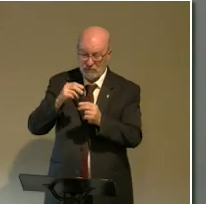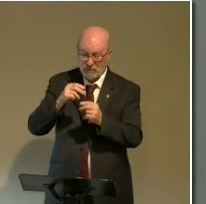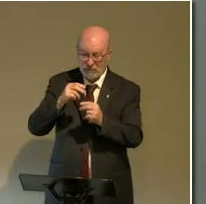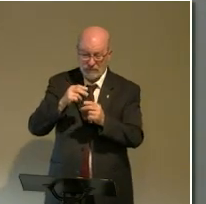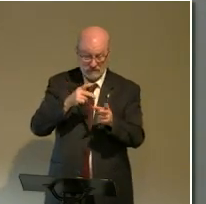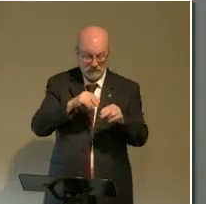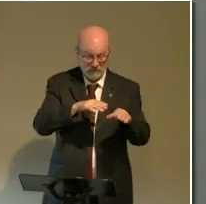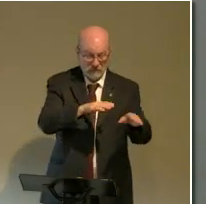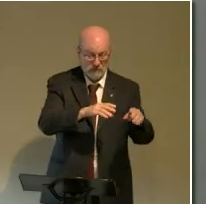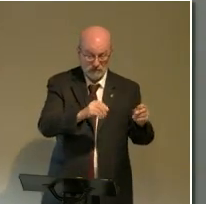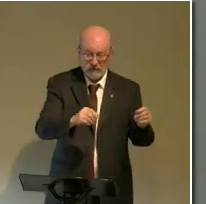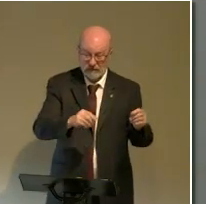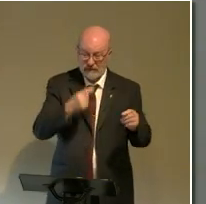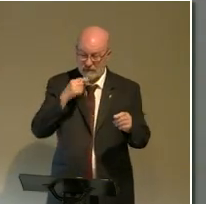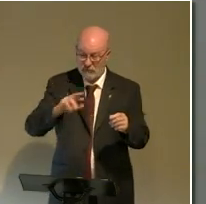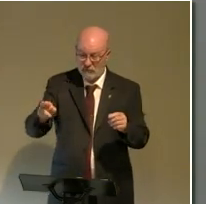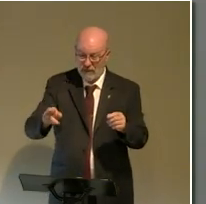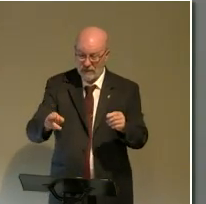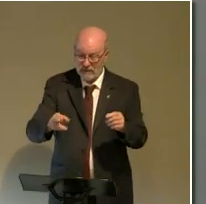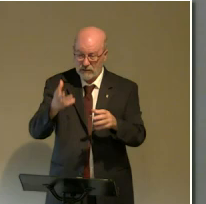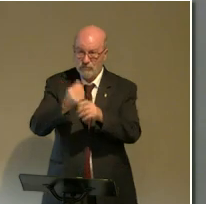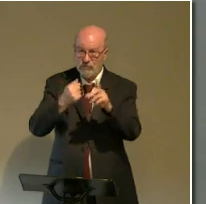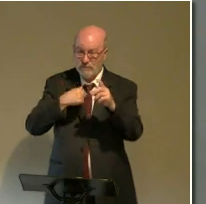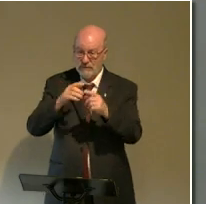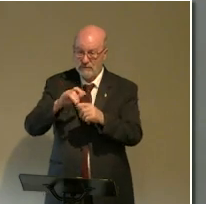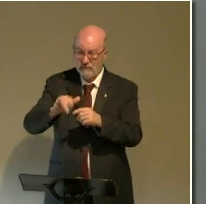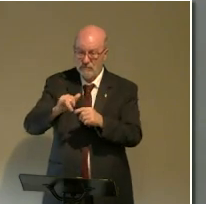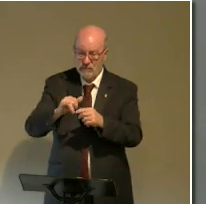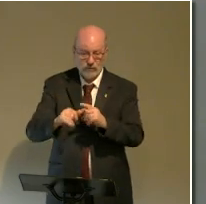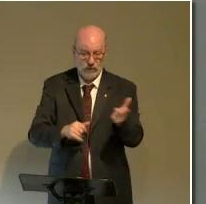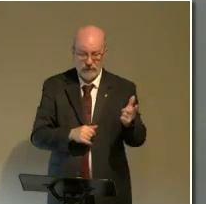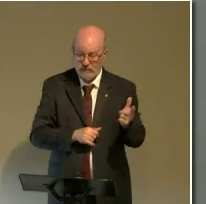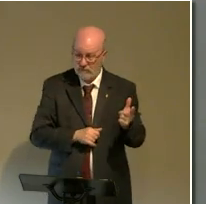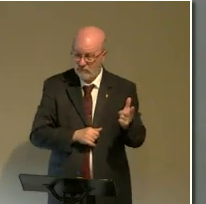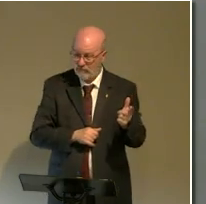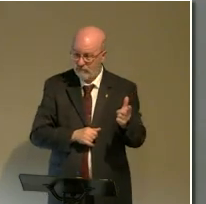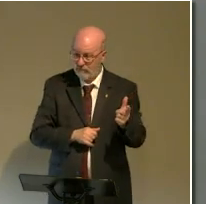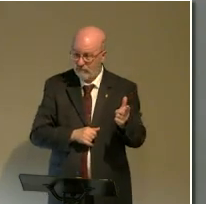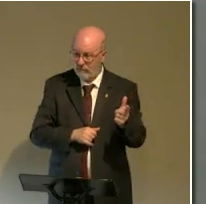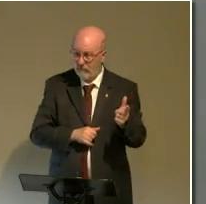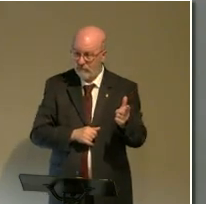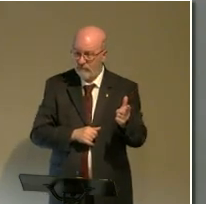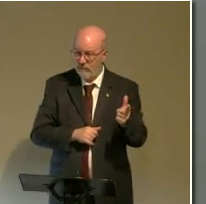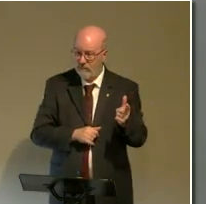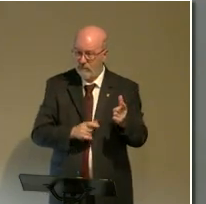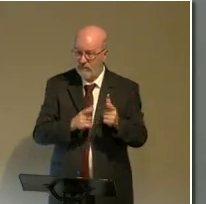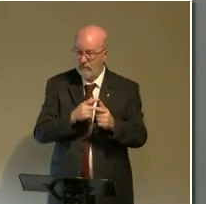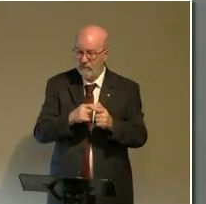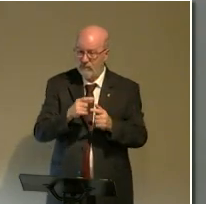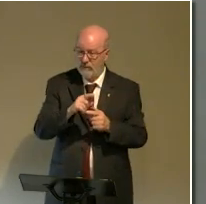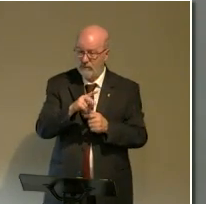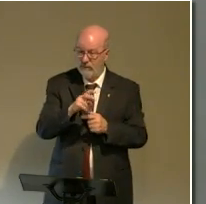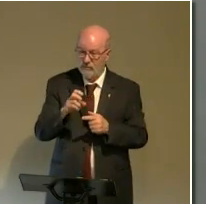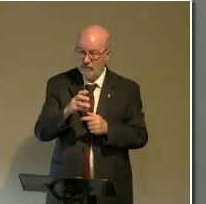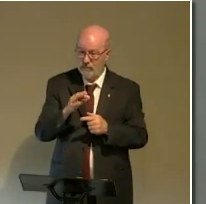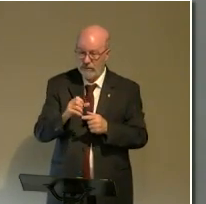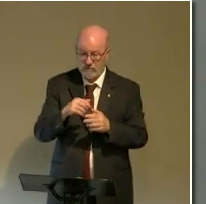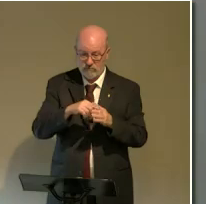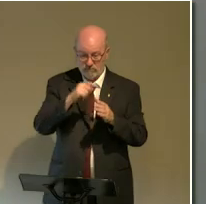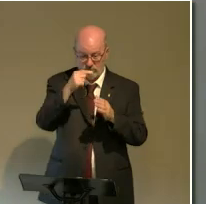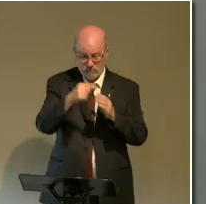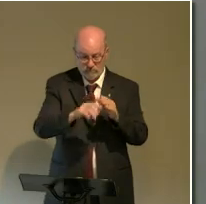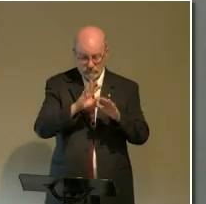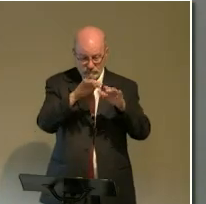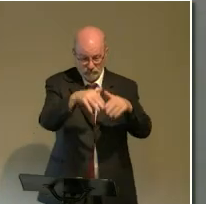looks nice and smooth. Trust me, stay right. You go left. And then 200 meters from there, here